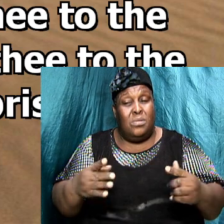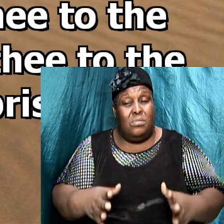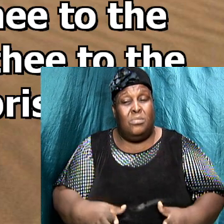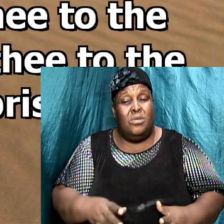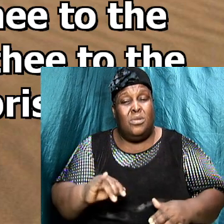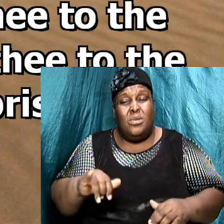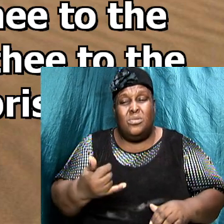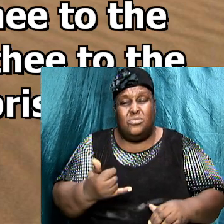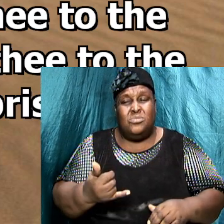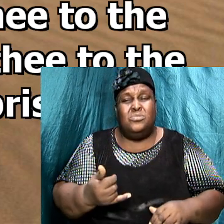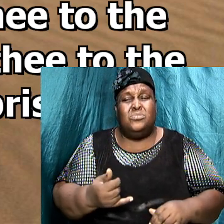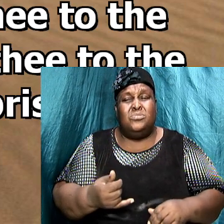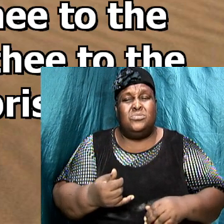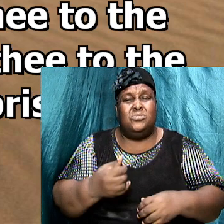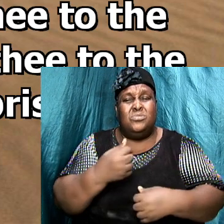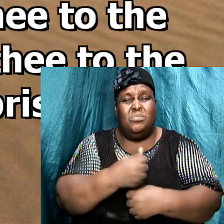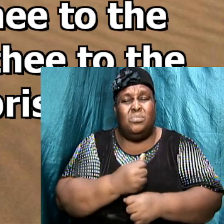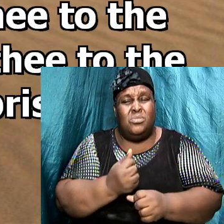Just to